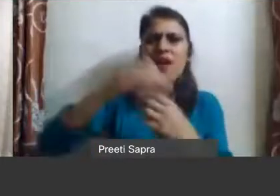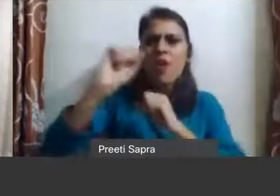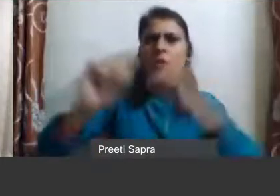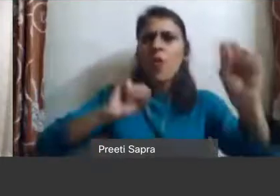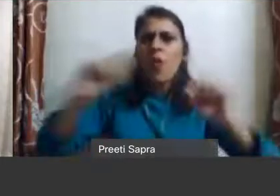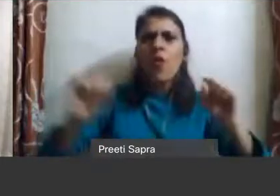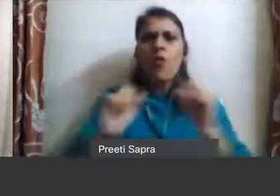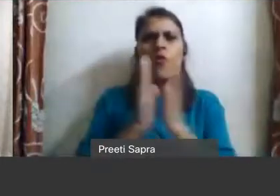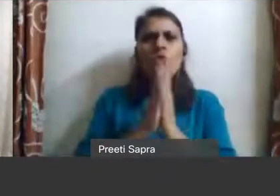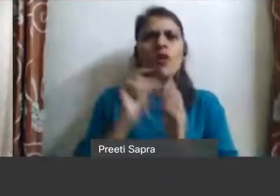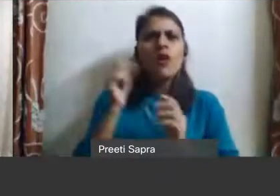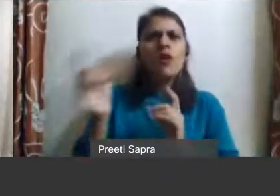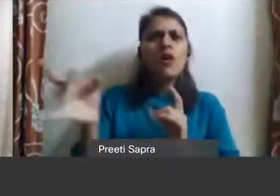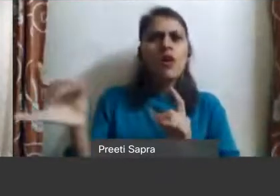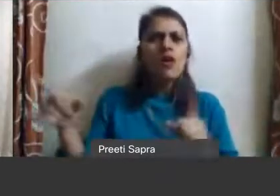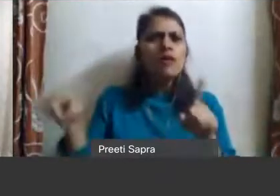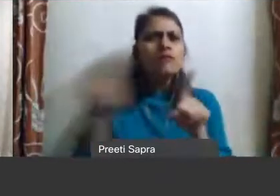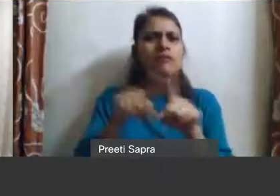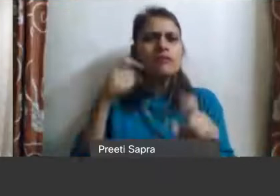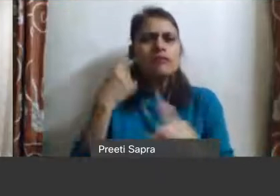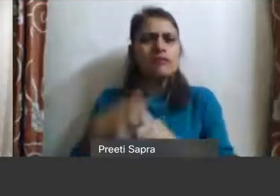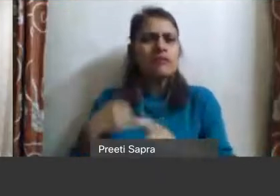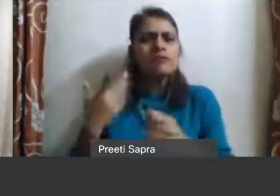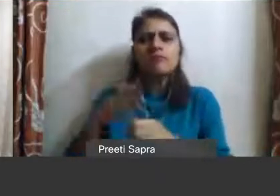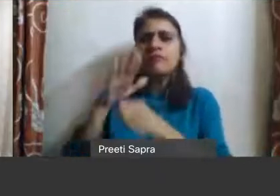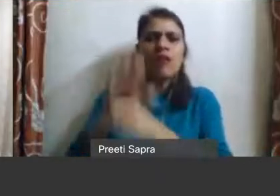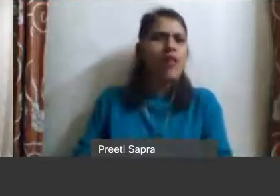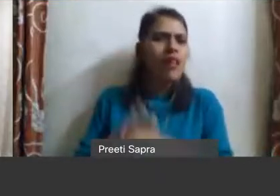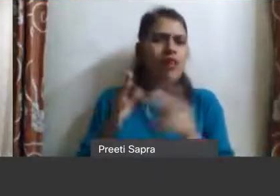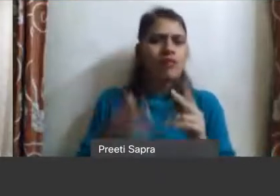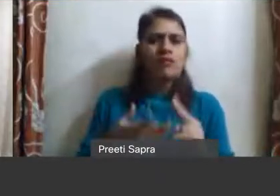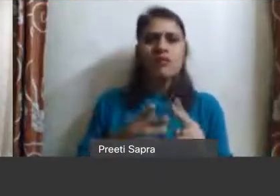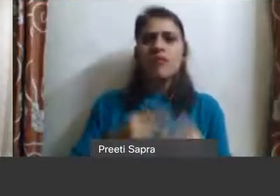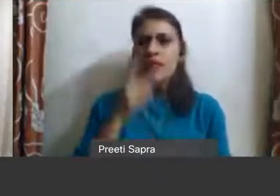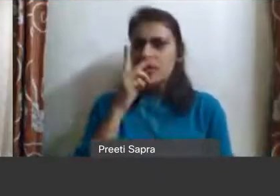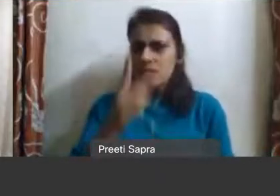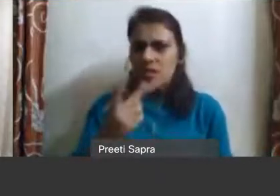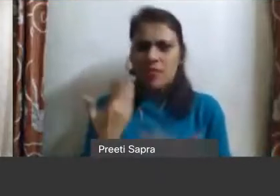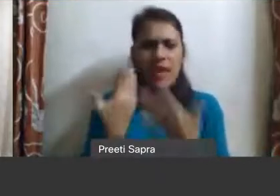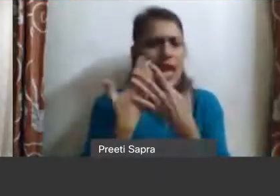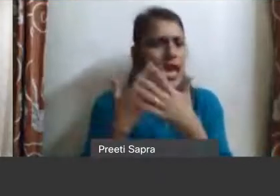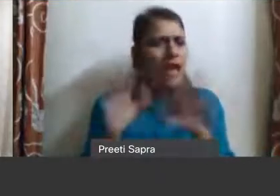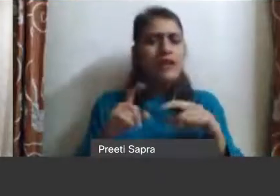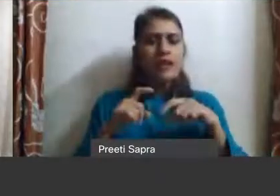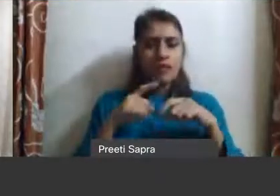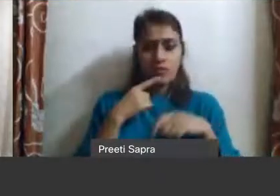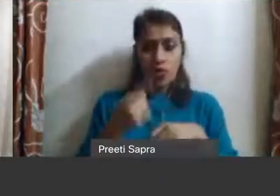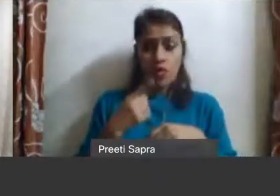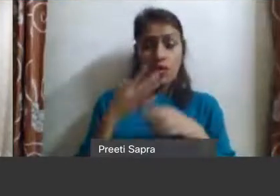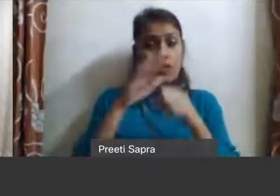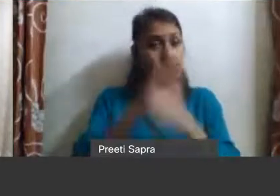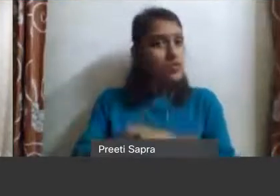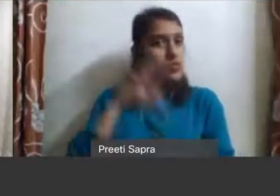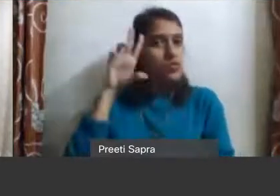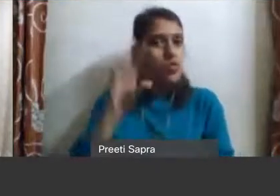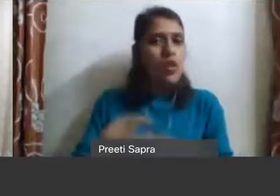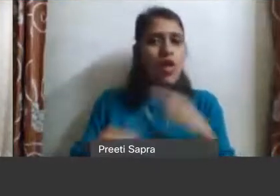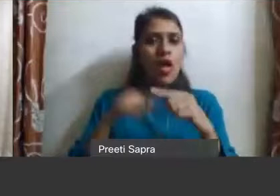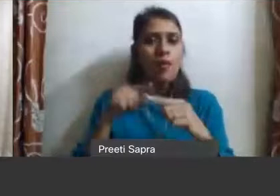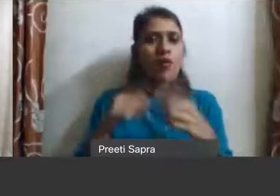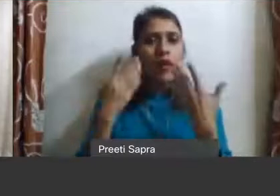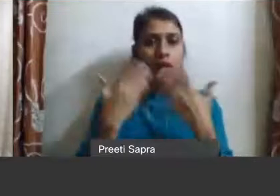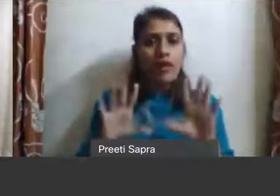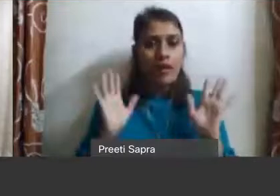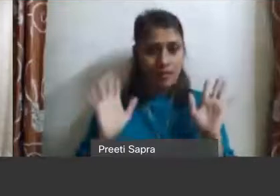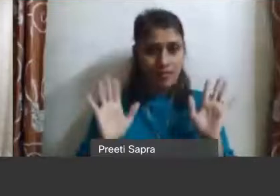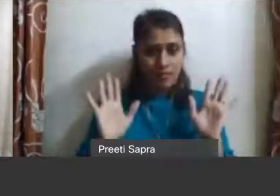this law emerged, the CAA, is also very significant, because any question of discrimination isn't merely a question of discrimination on